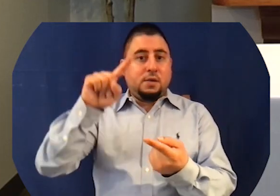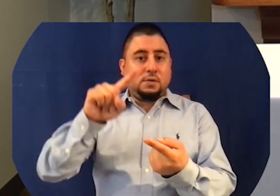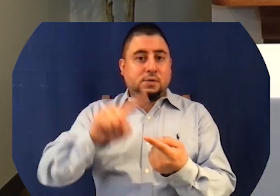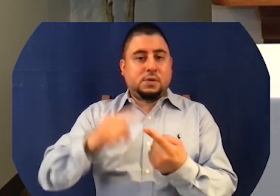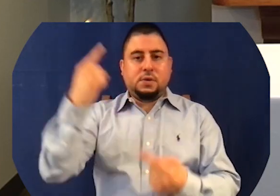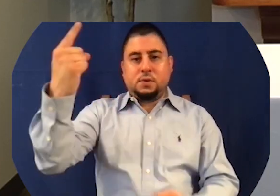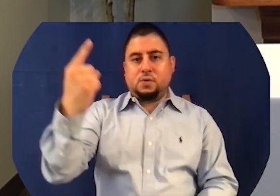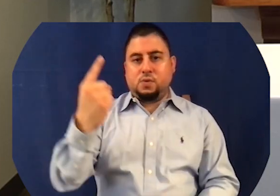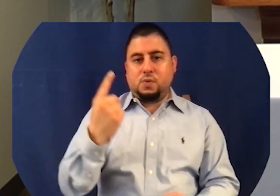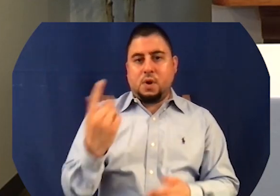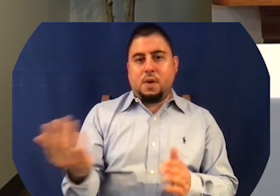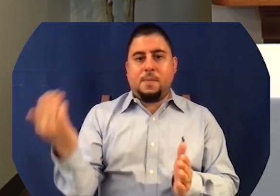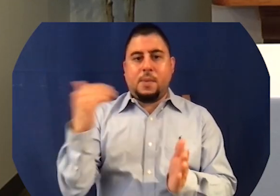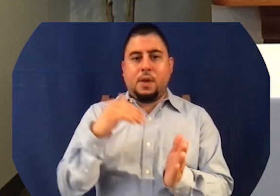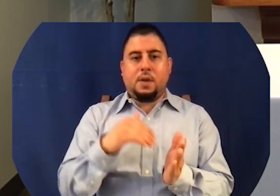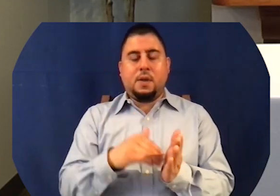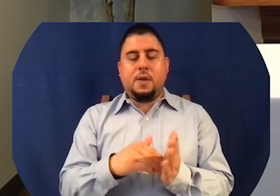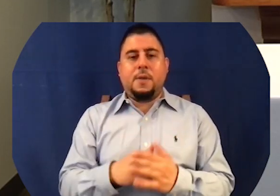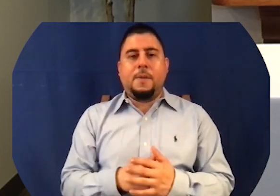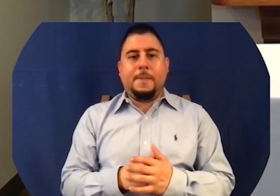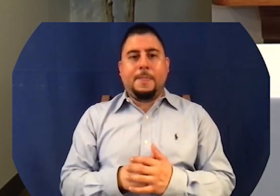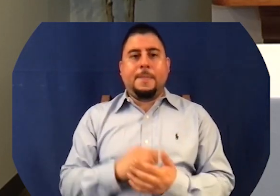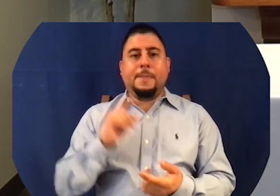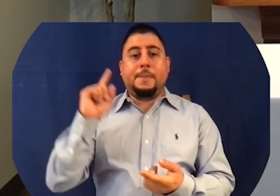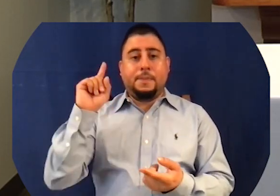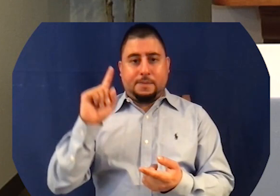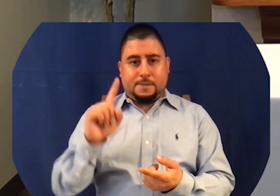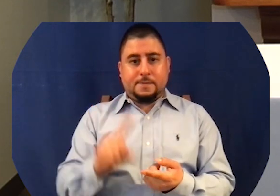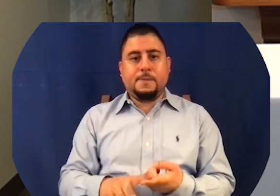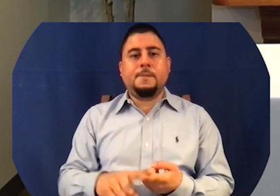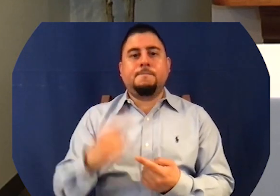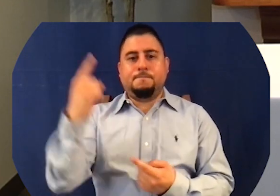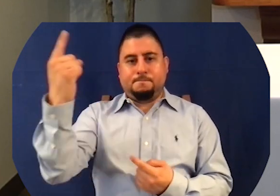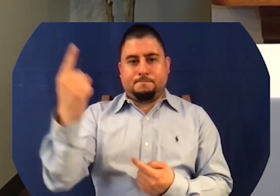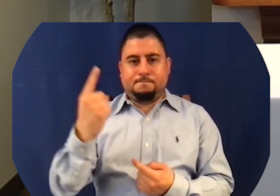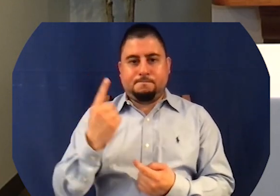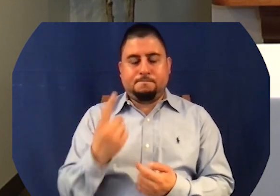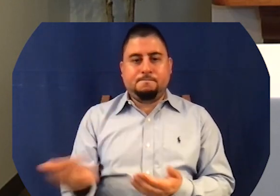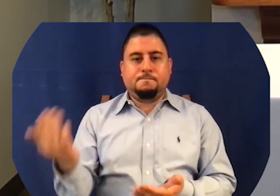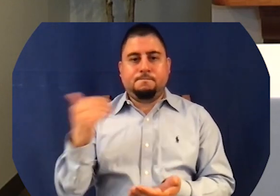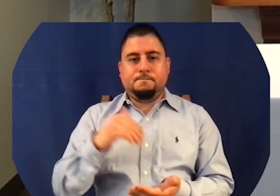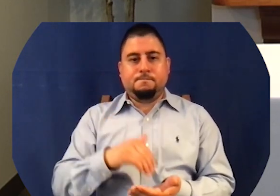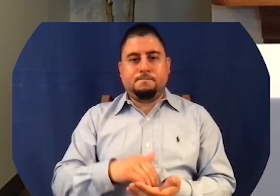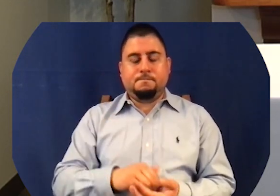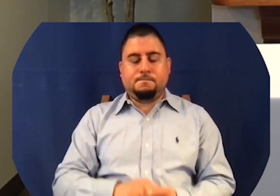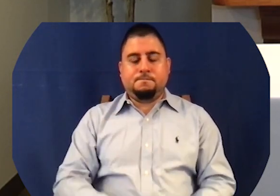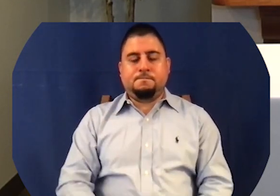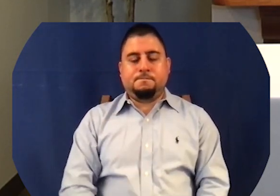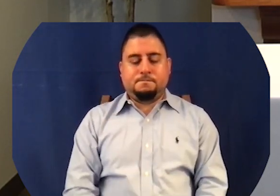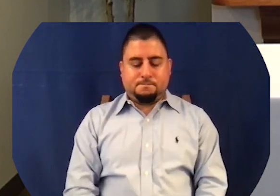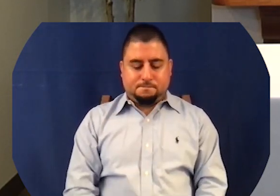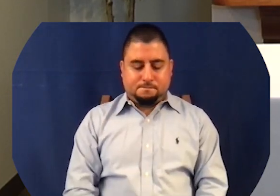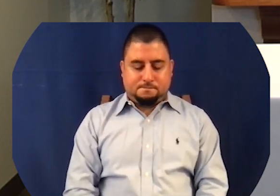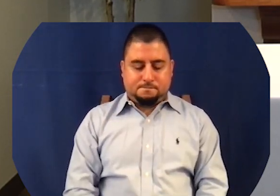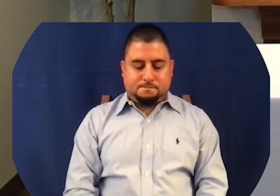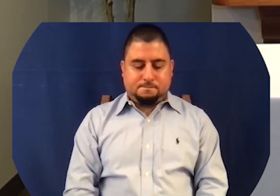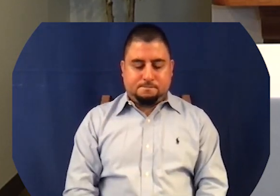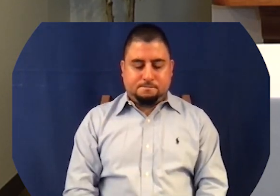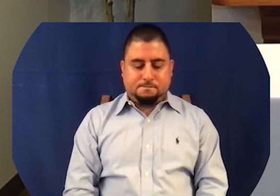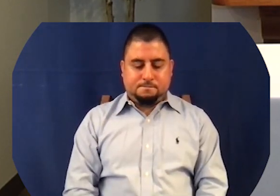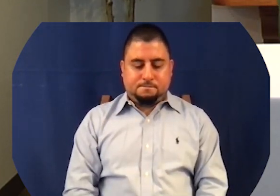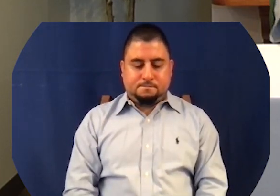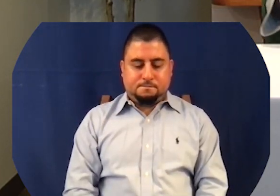resurrection. Until you come again, until you come